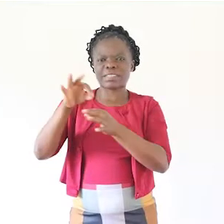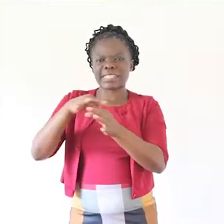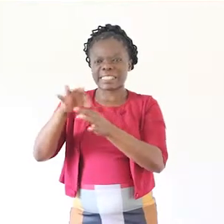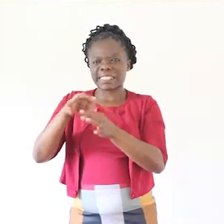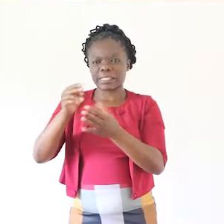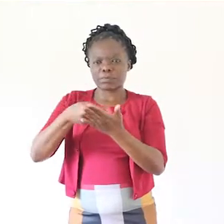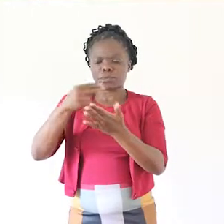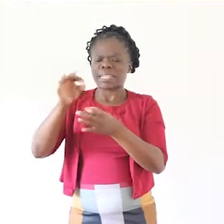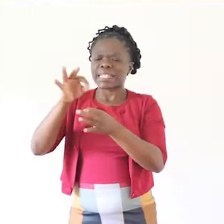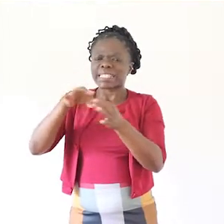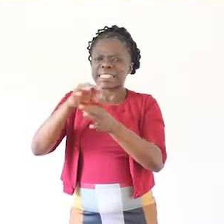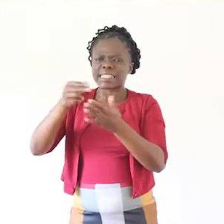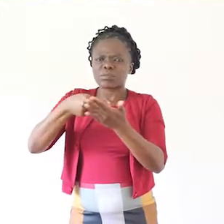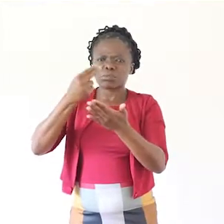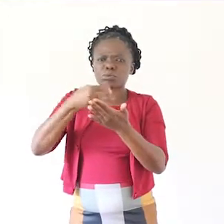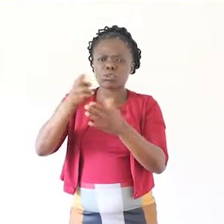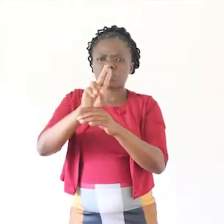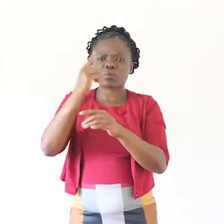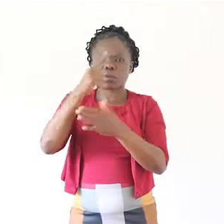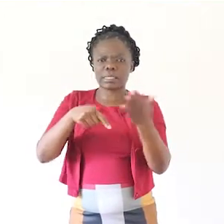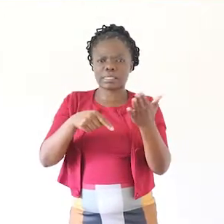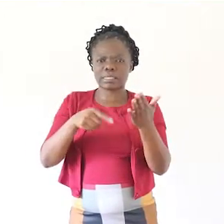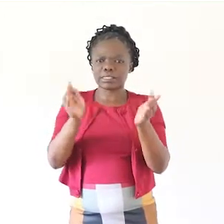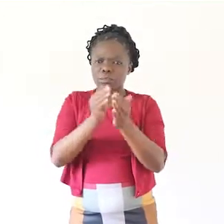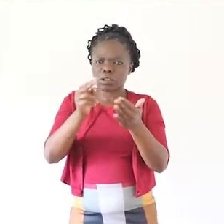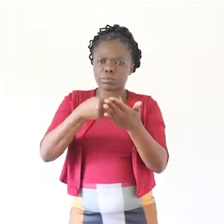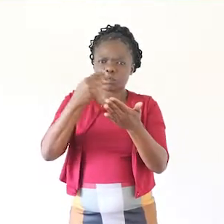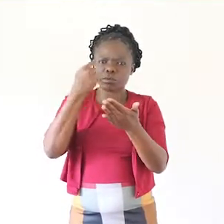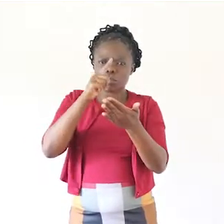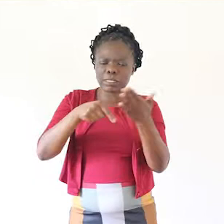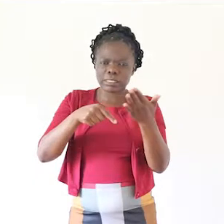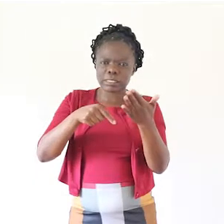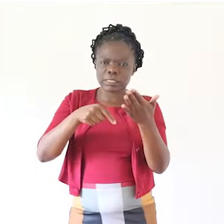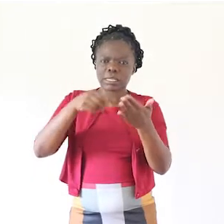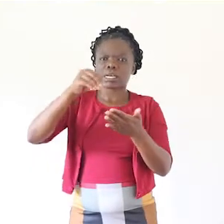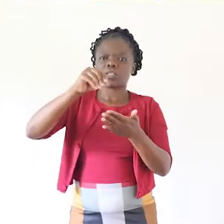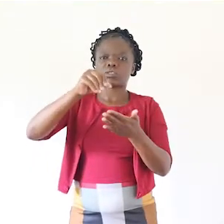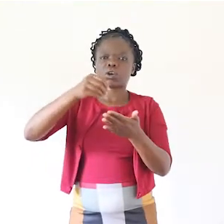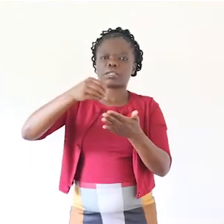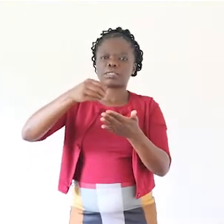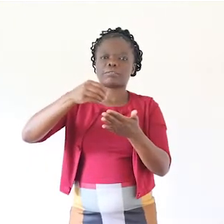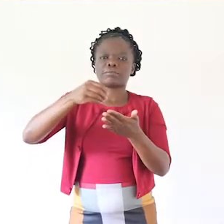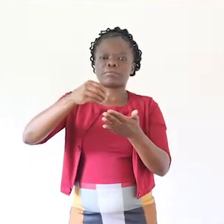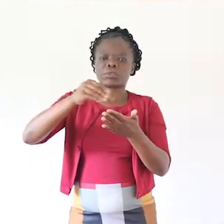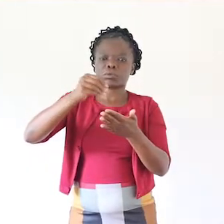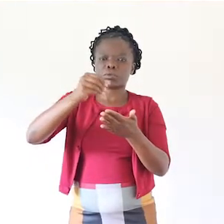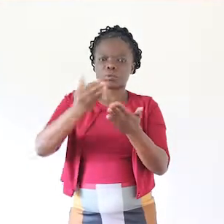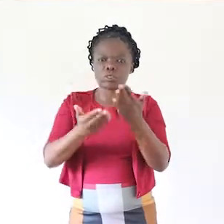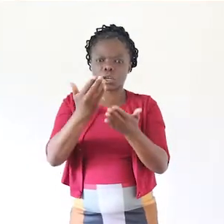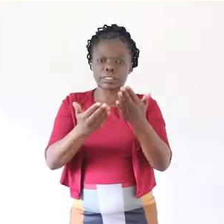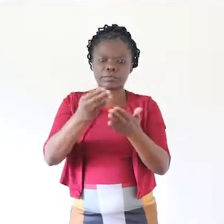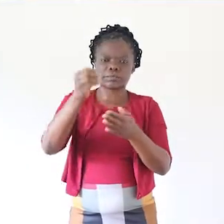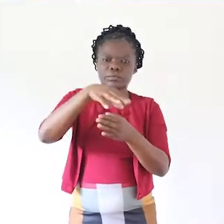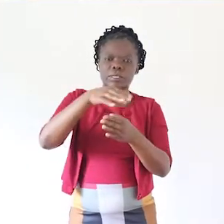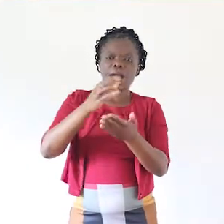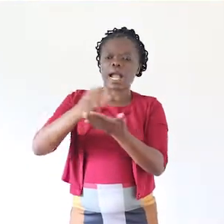do we use a teaspoon for in this case? To put salt in the groundnuts. Yes, to measure salt.